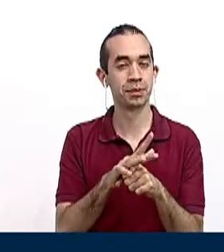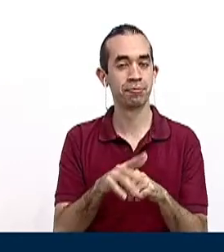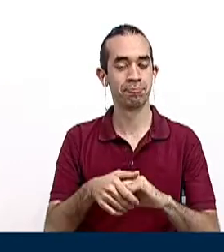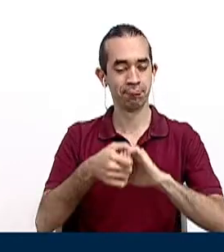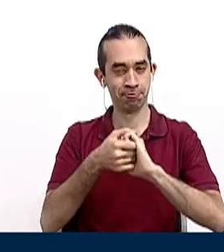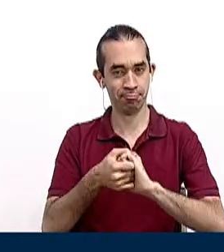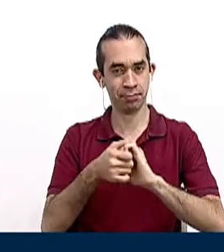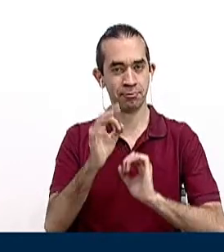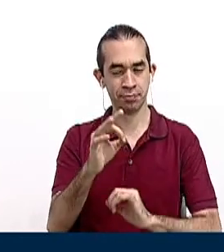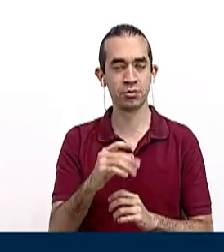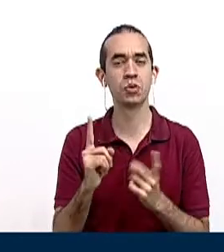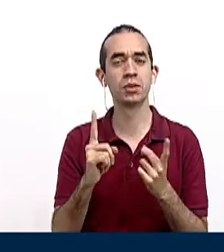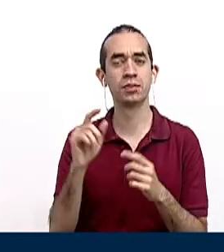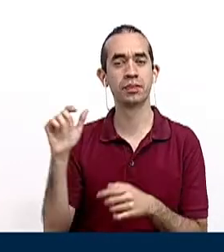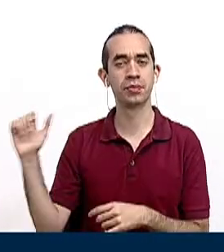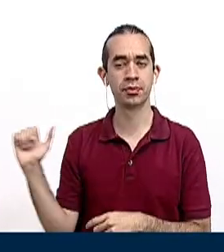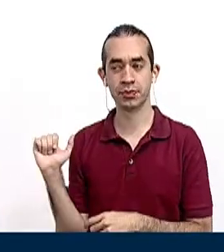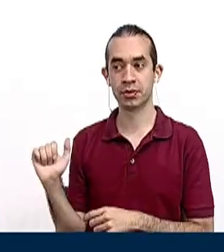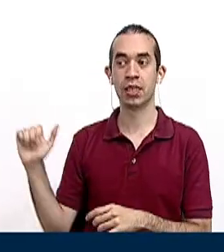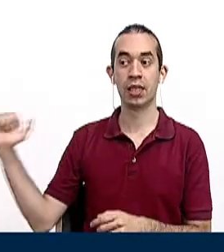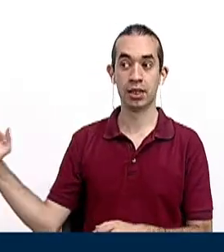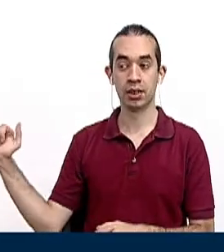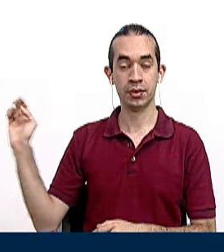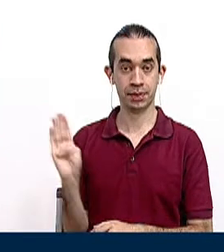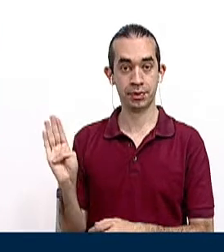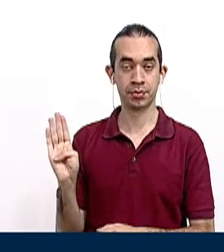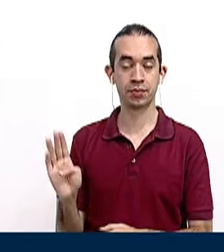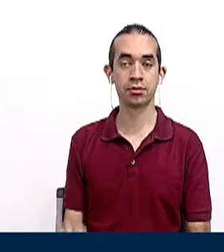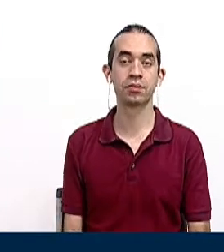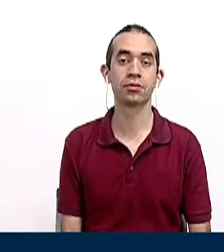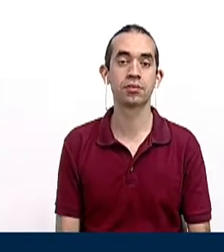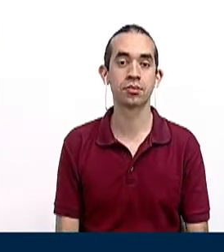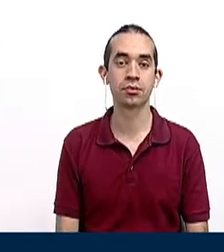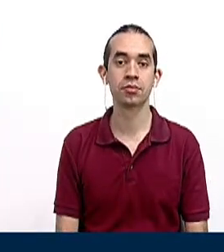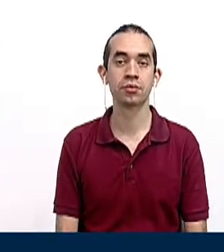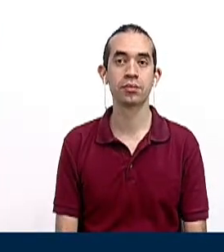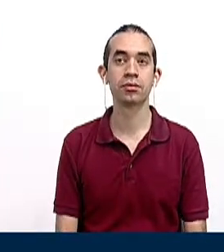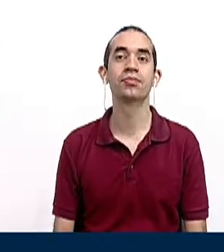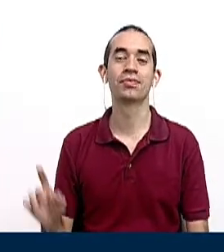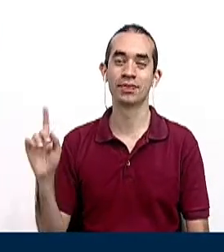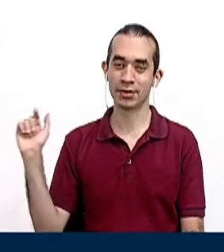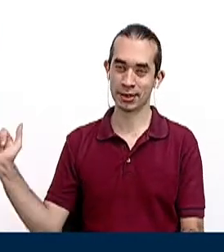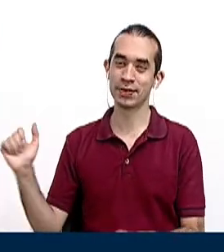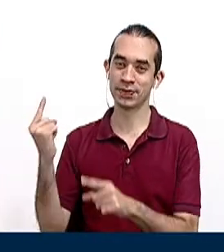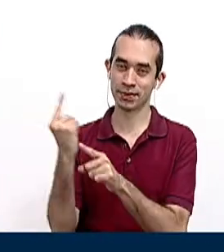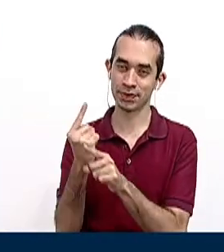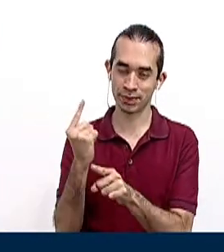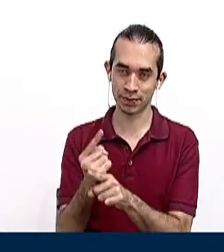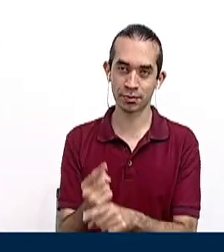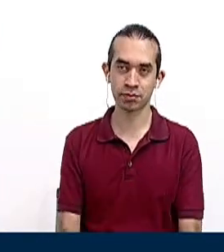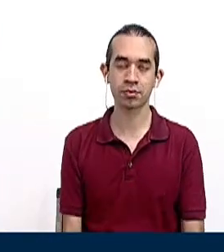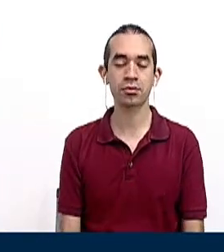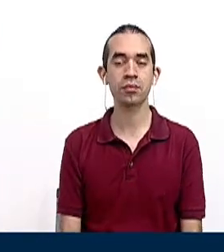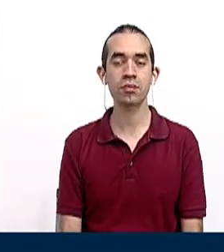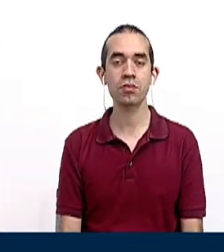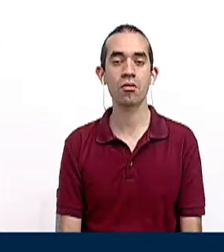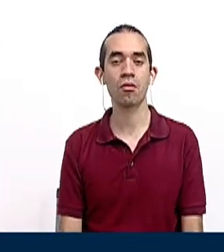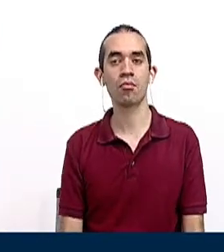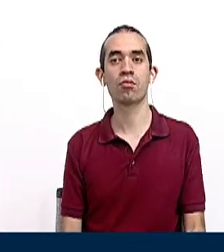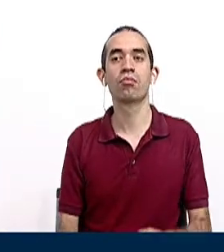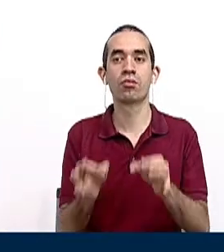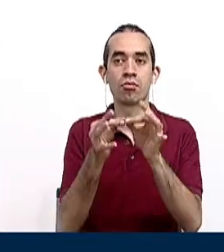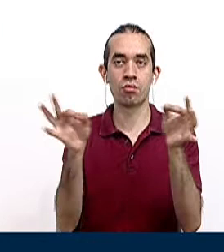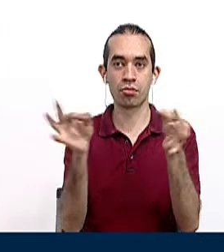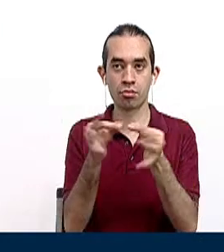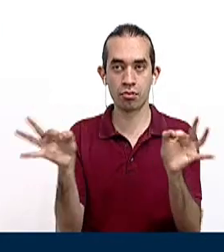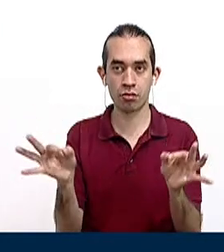Which is commit? So it is actually A, right? Commit. And I have the